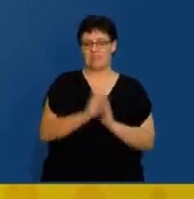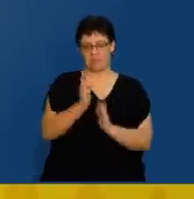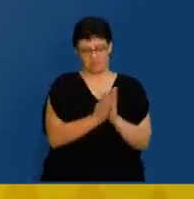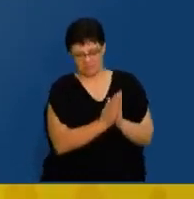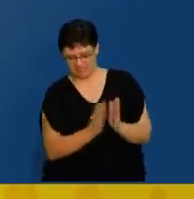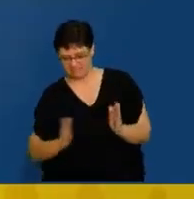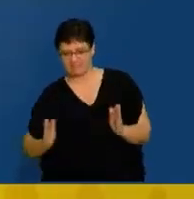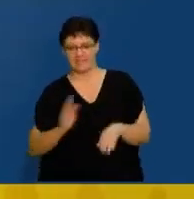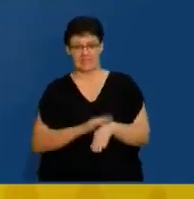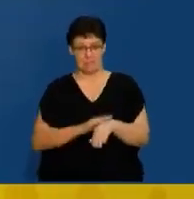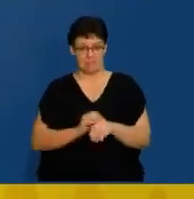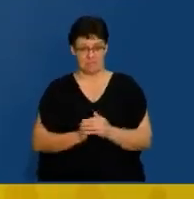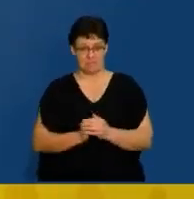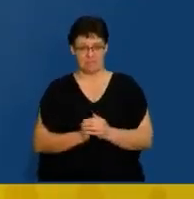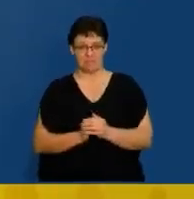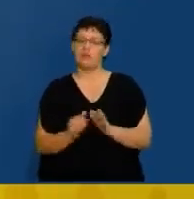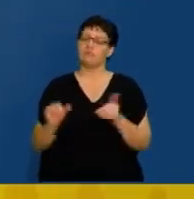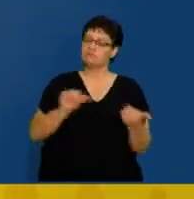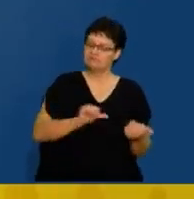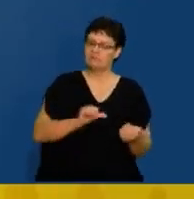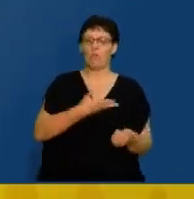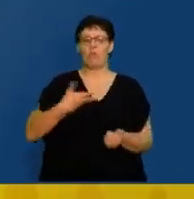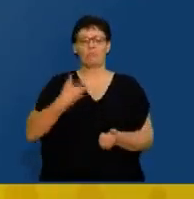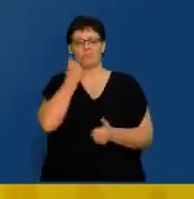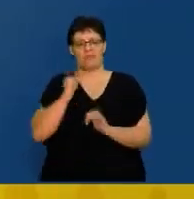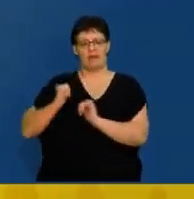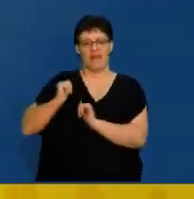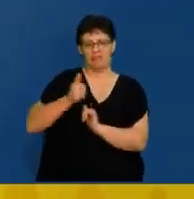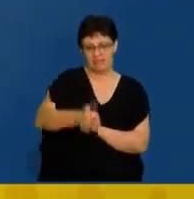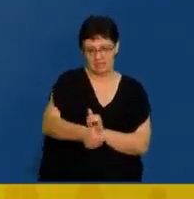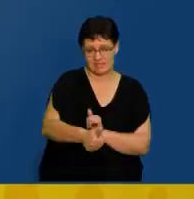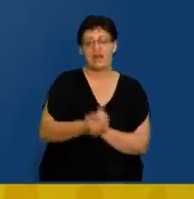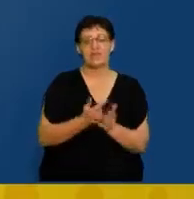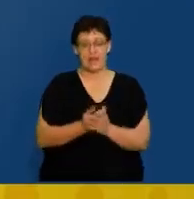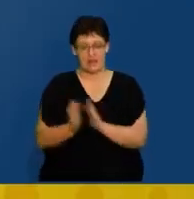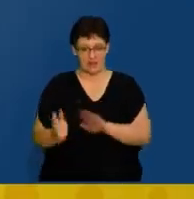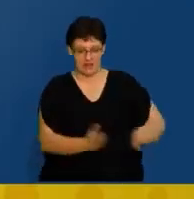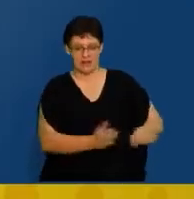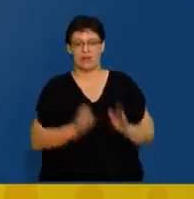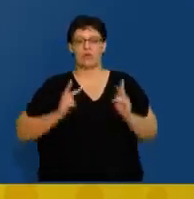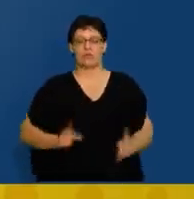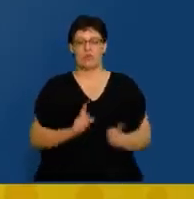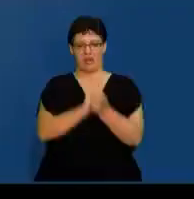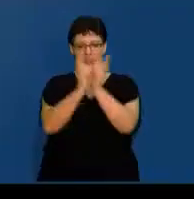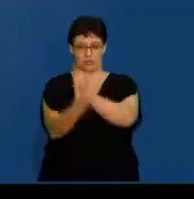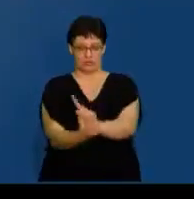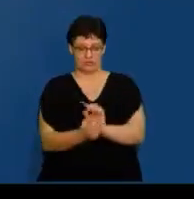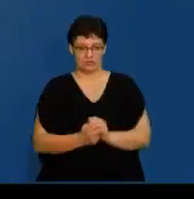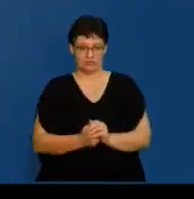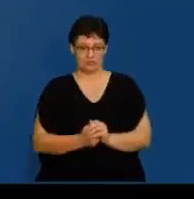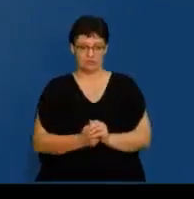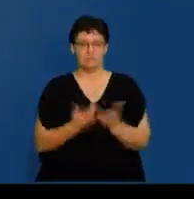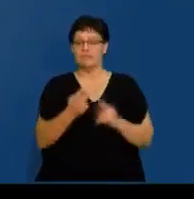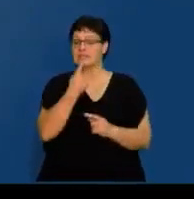period of time. So let's get back to sex-linked inheritance, and then we'll move swiftly onto human evolution. So guys, as